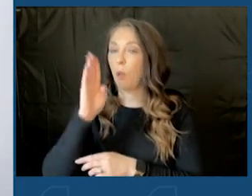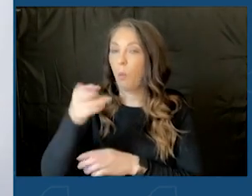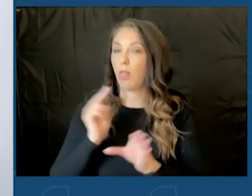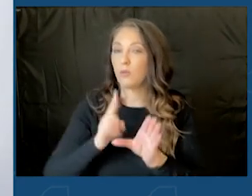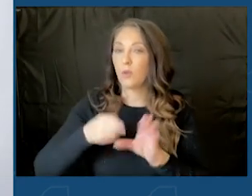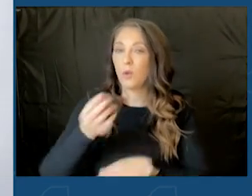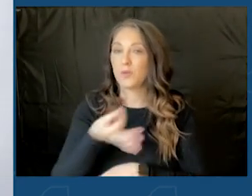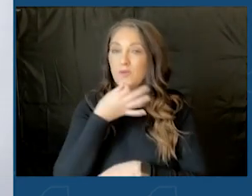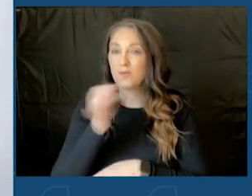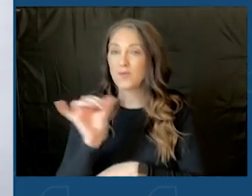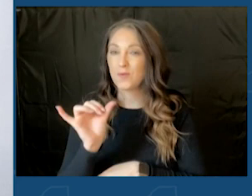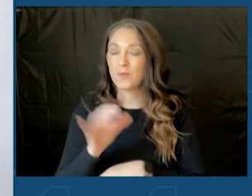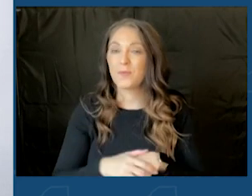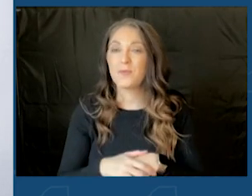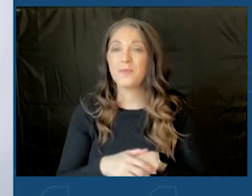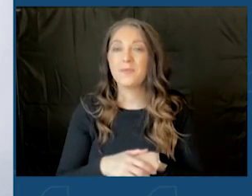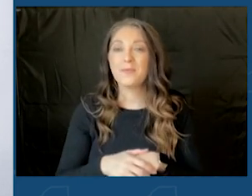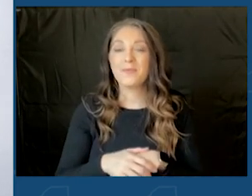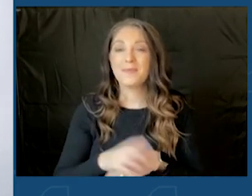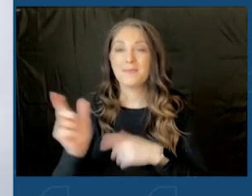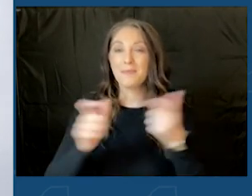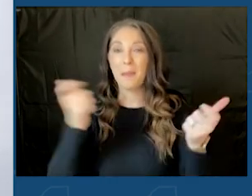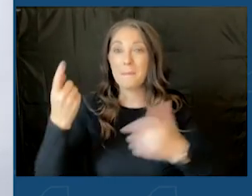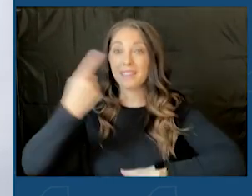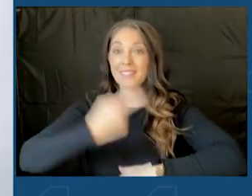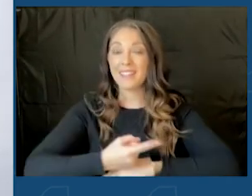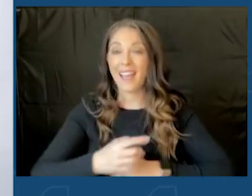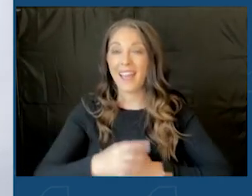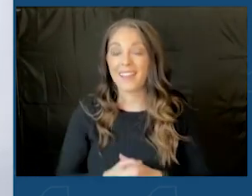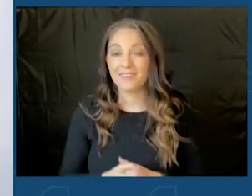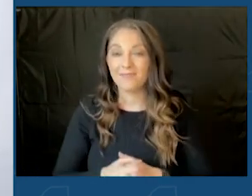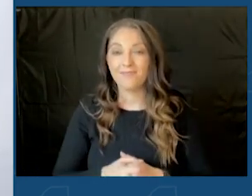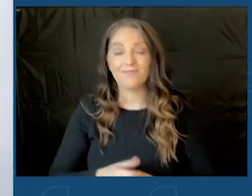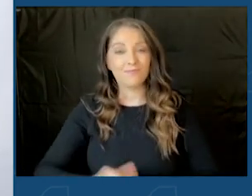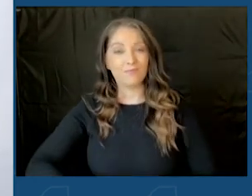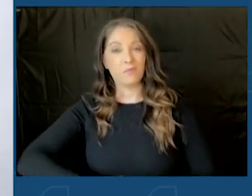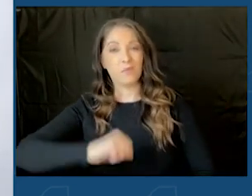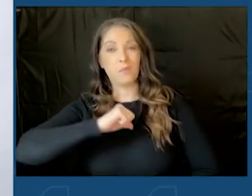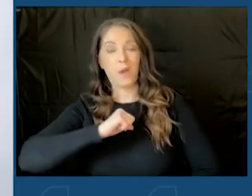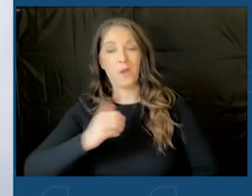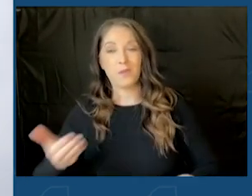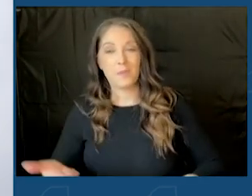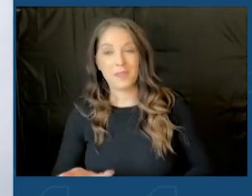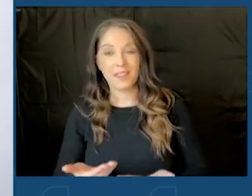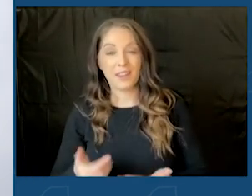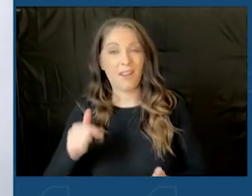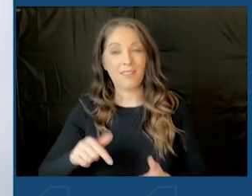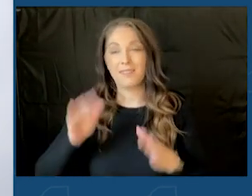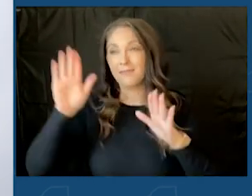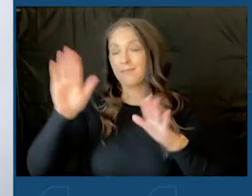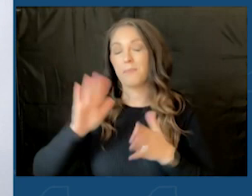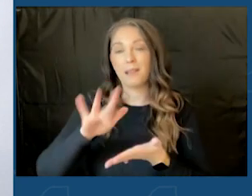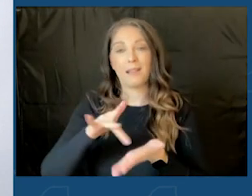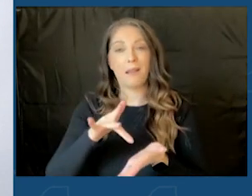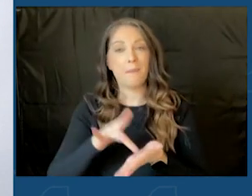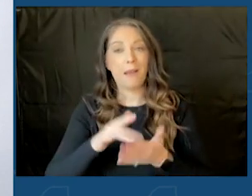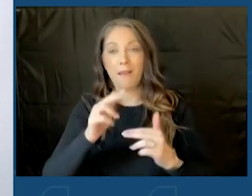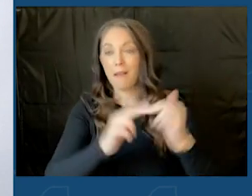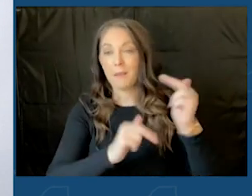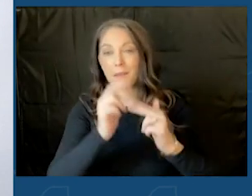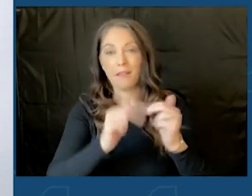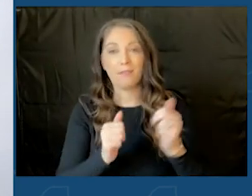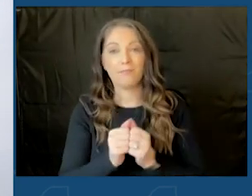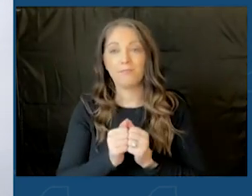are, big day. Really proud to be at this fantastic medical facility. Every chance I get, I come out and